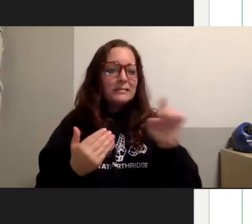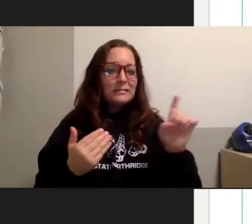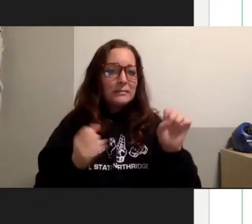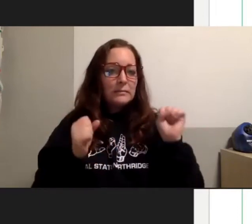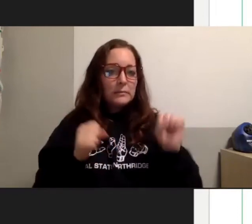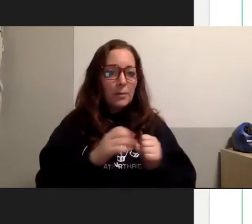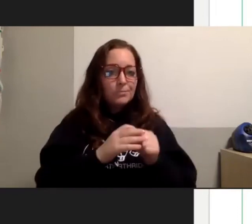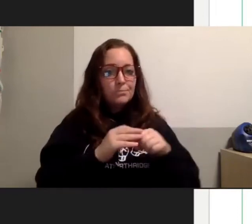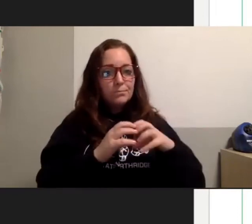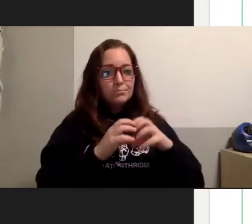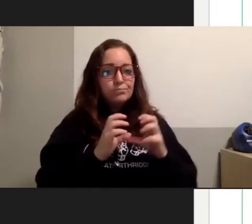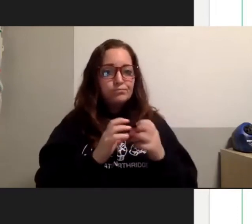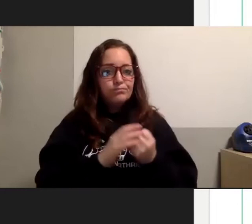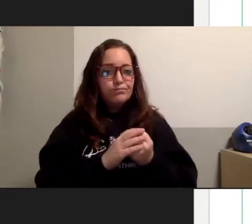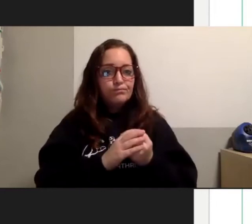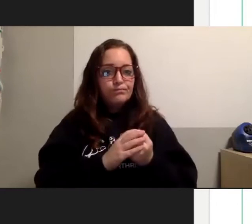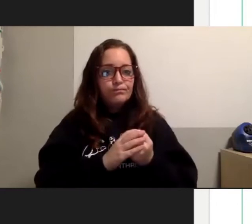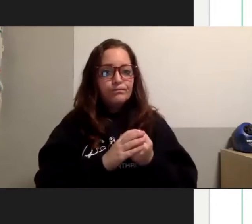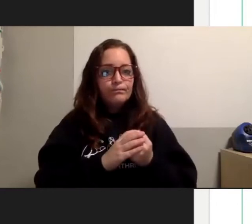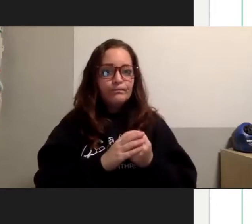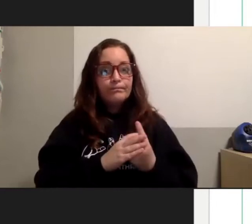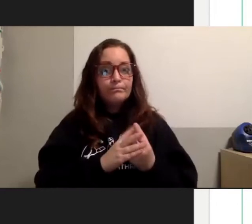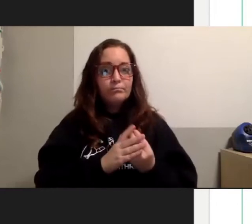and the seed begins to grow.